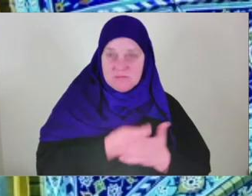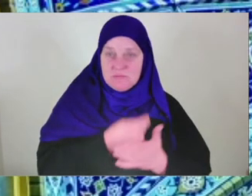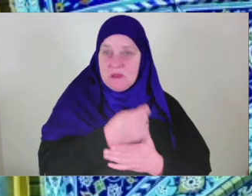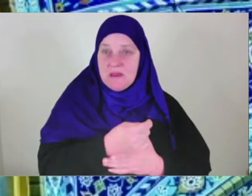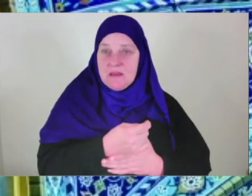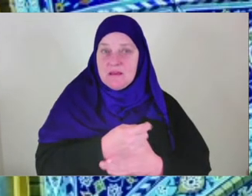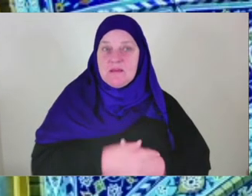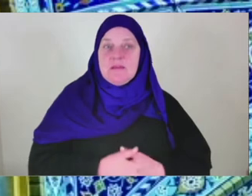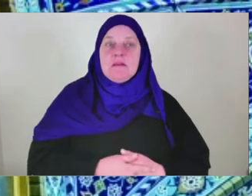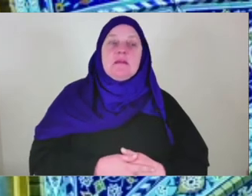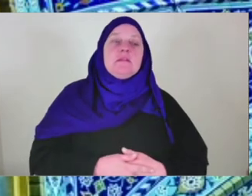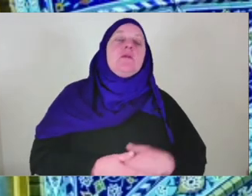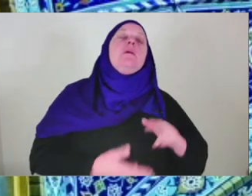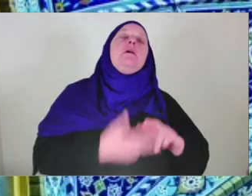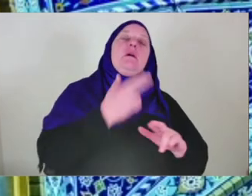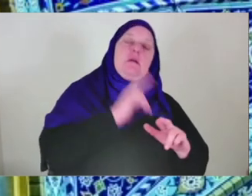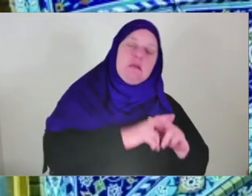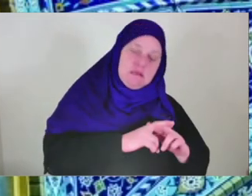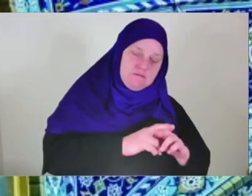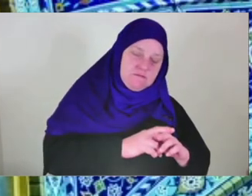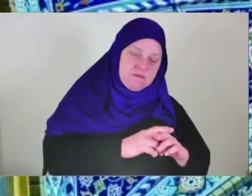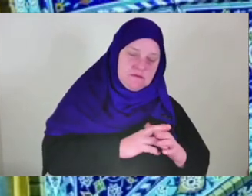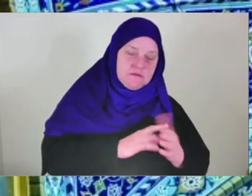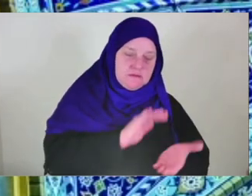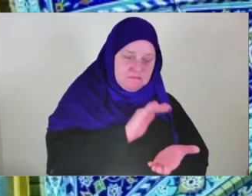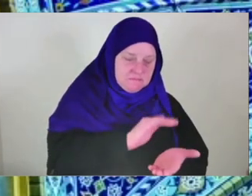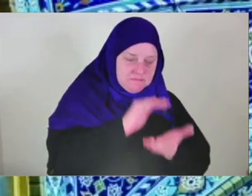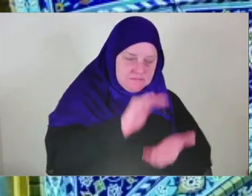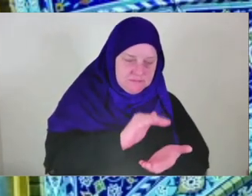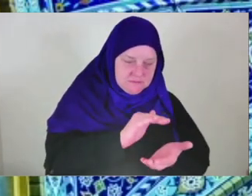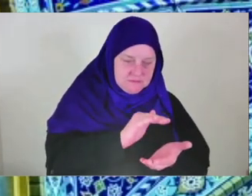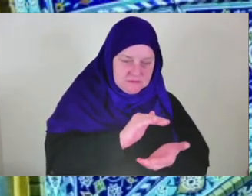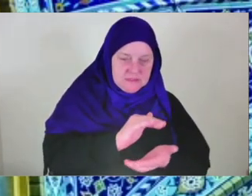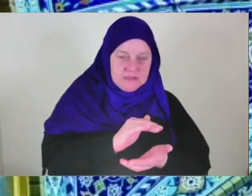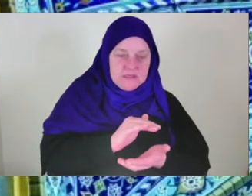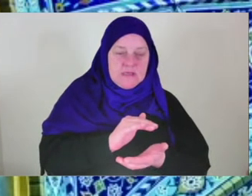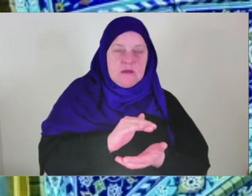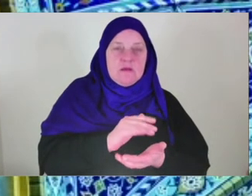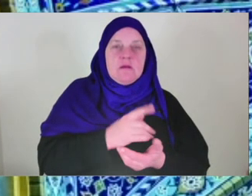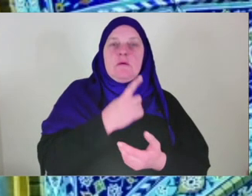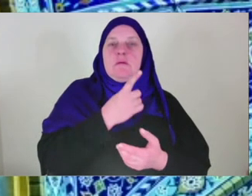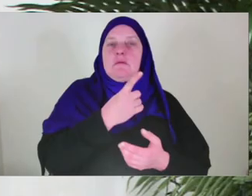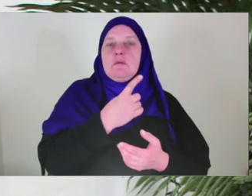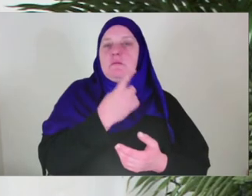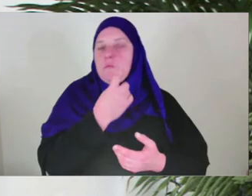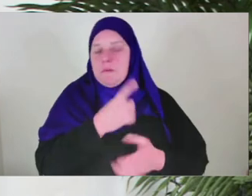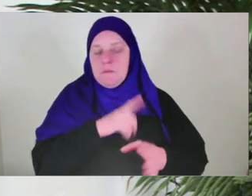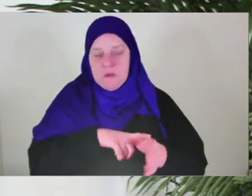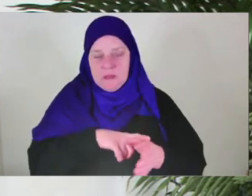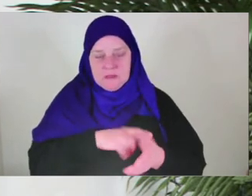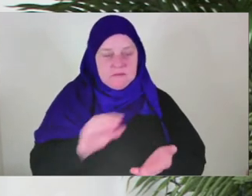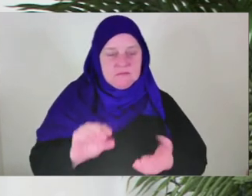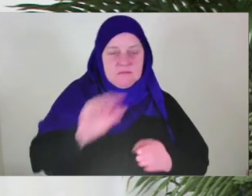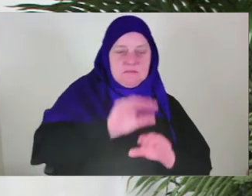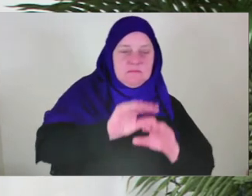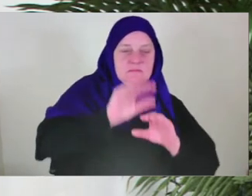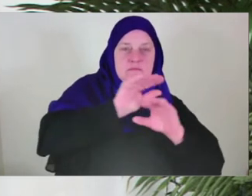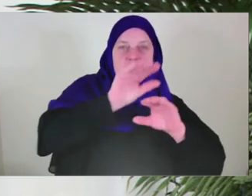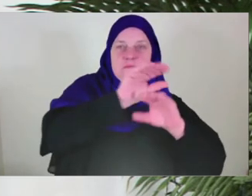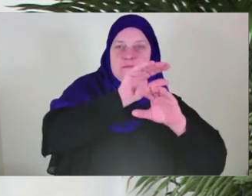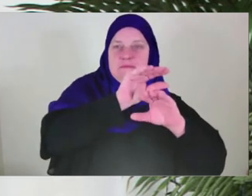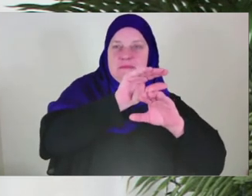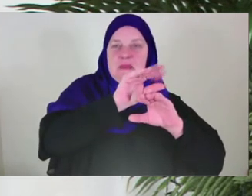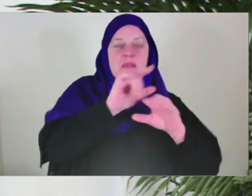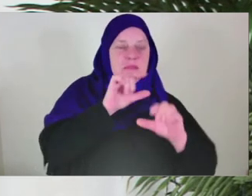for emergency fund will come up without worrying about the Khums deduction. I mean, Hassan Sheikh, I'm glad you mentioned that. That was going to be my